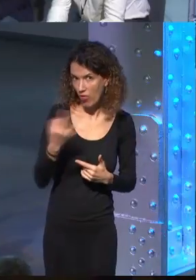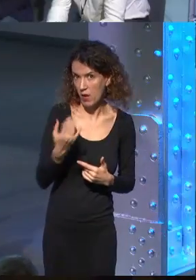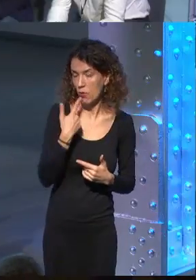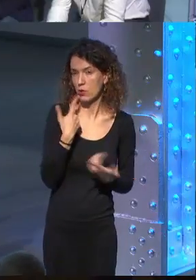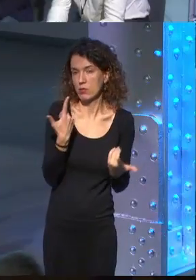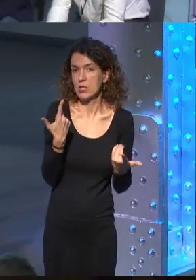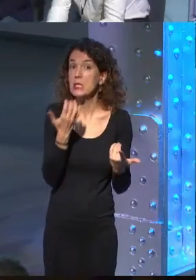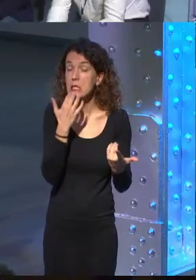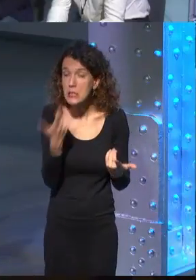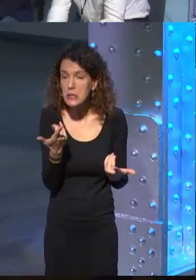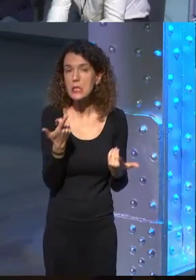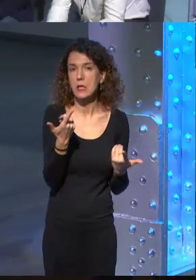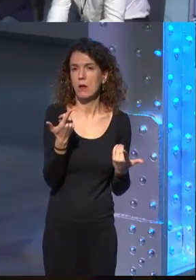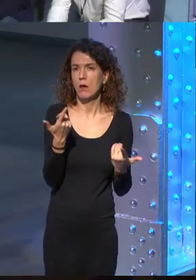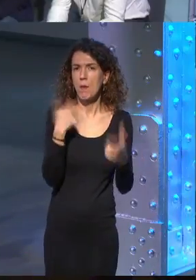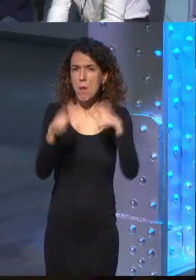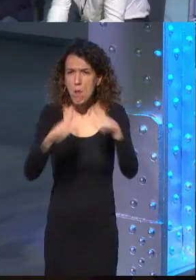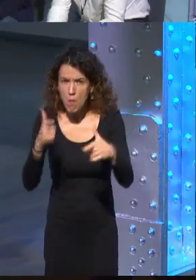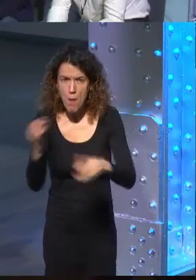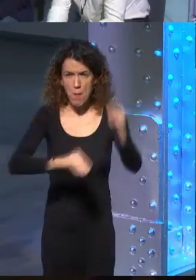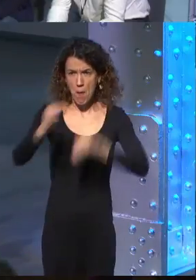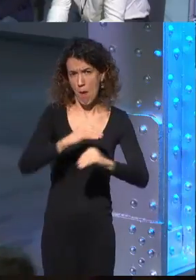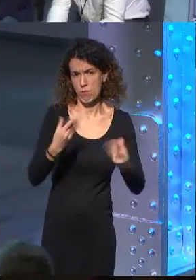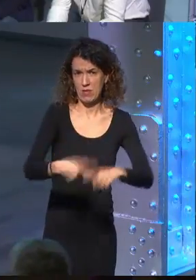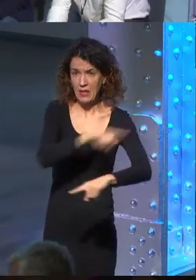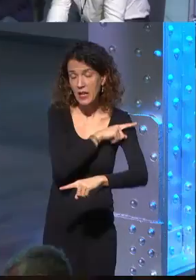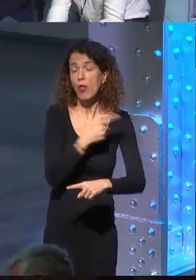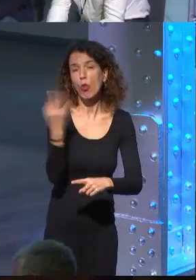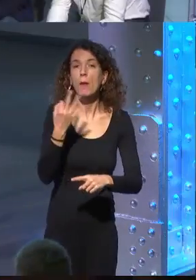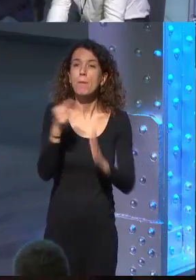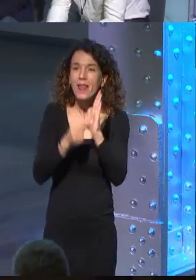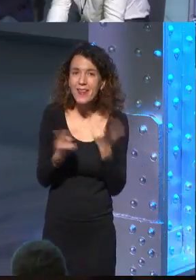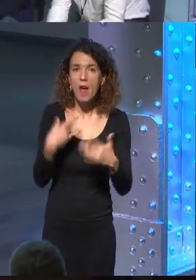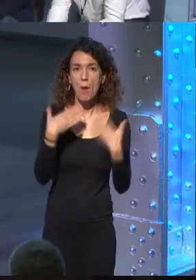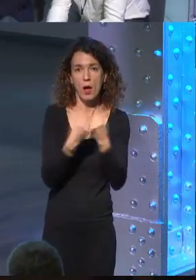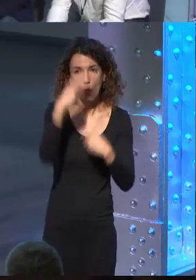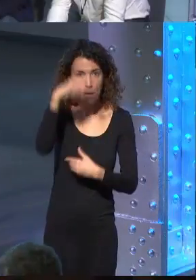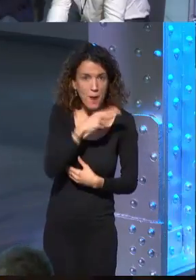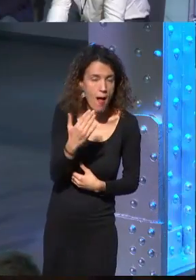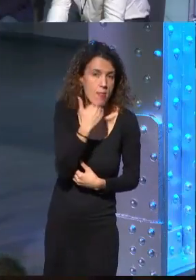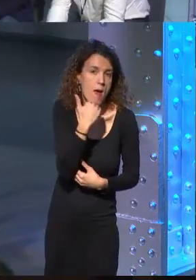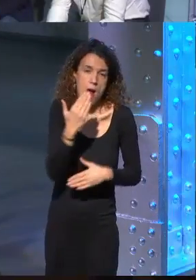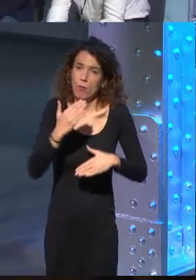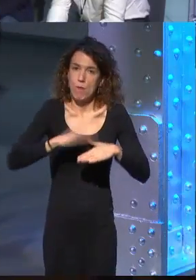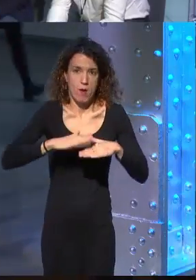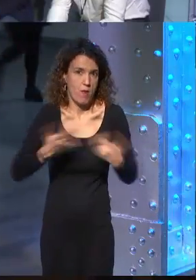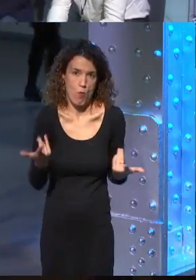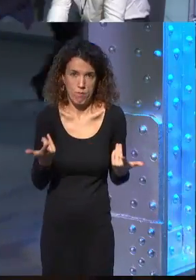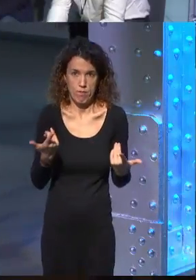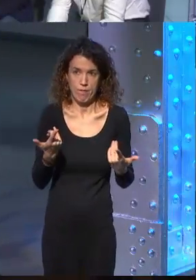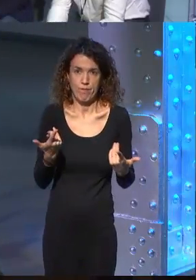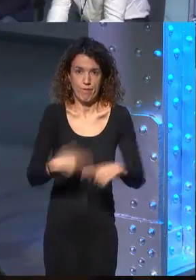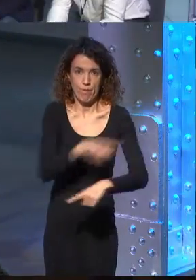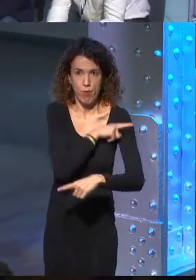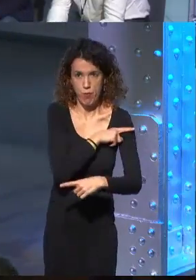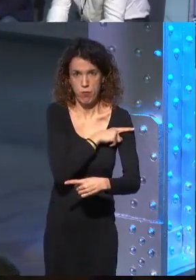within certain borders and certain limits. If it goes beyond, we should talk to our parents to take measures of